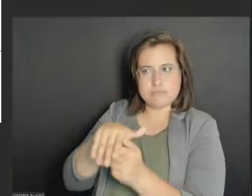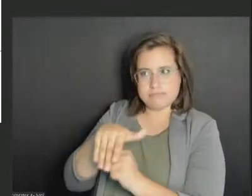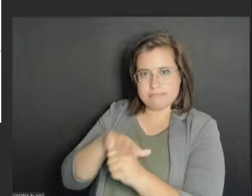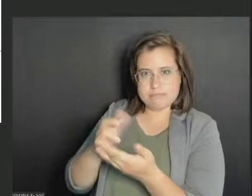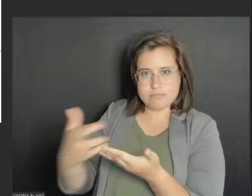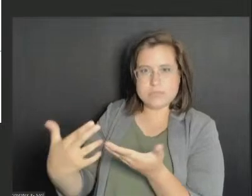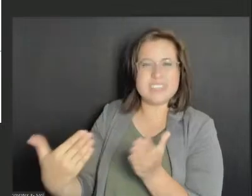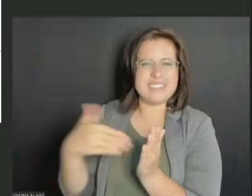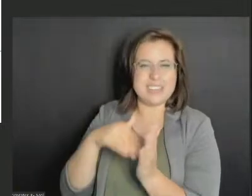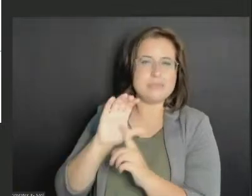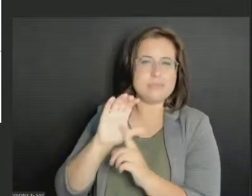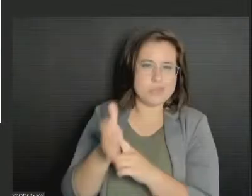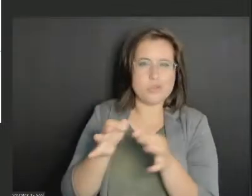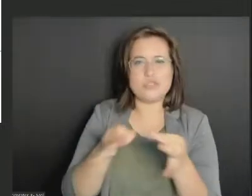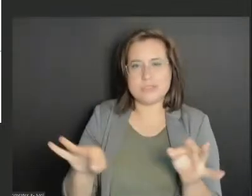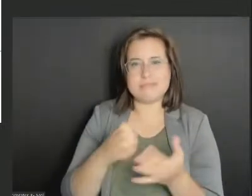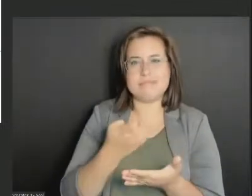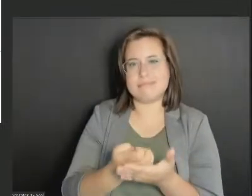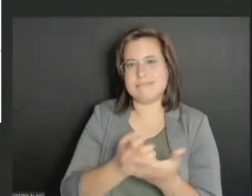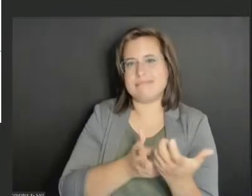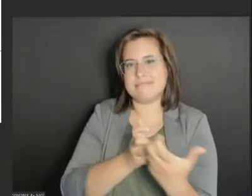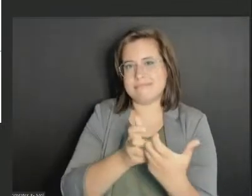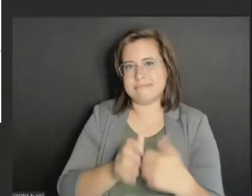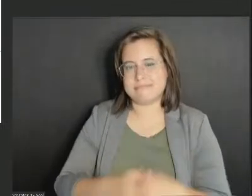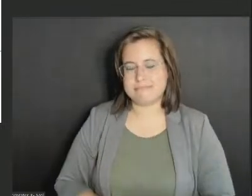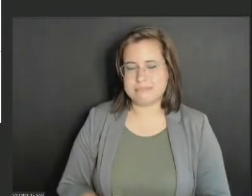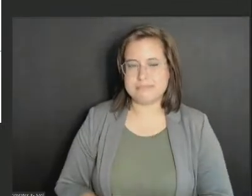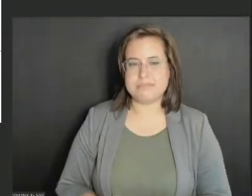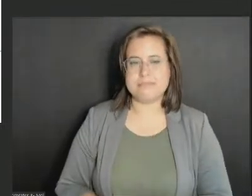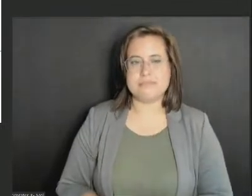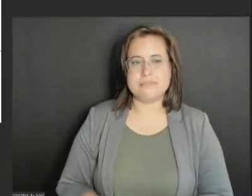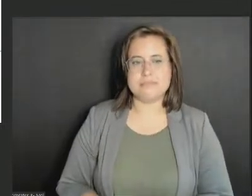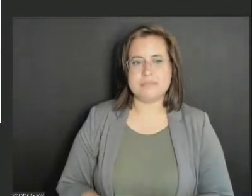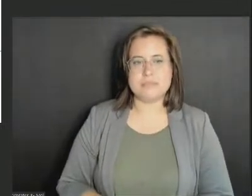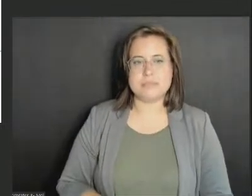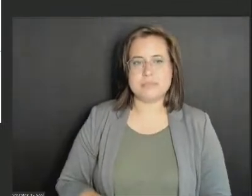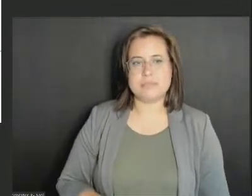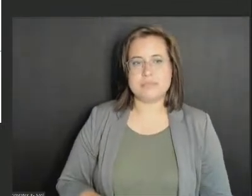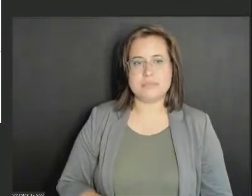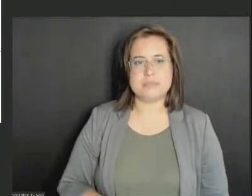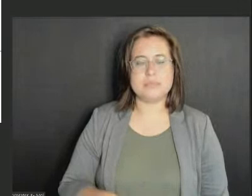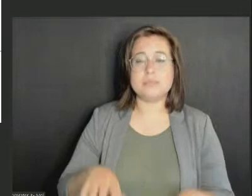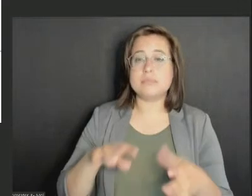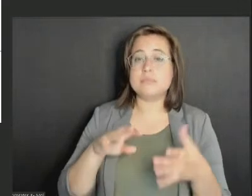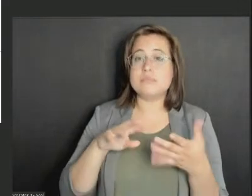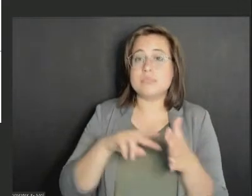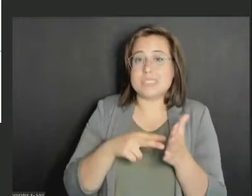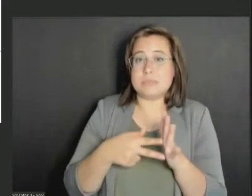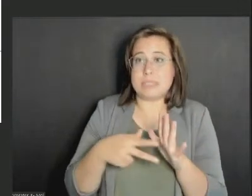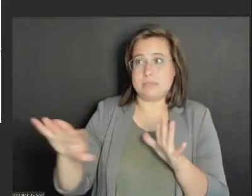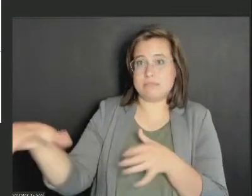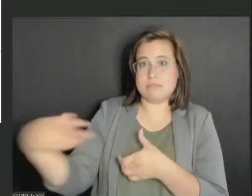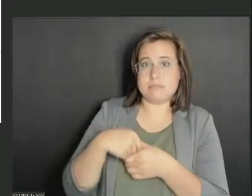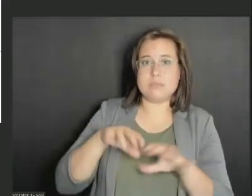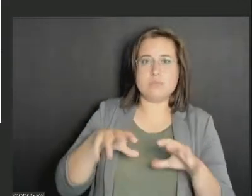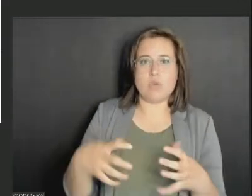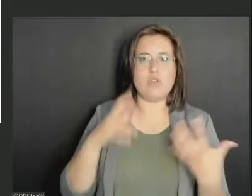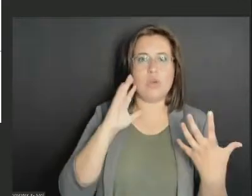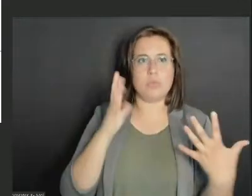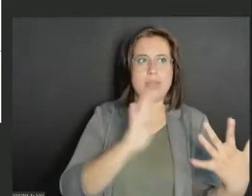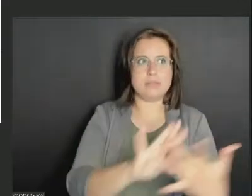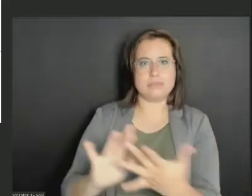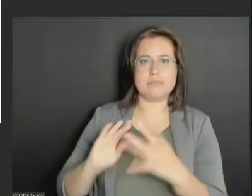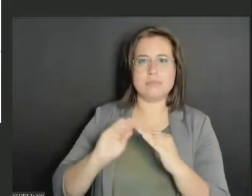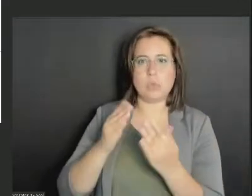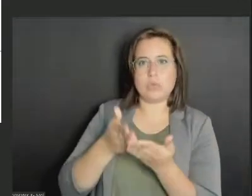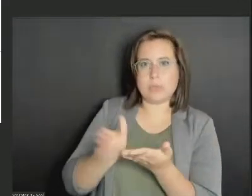culturally, linguistically, and economically relevant. In doing so, the overall campaign will better reach minoritized, marginalized,